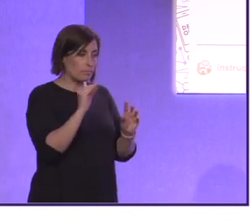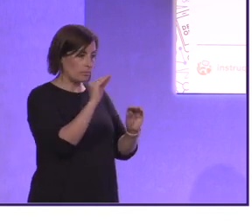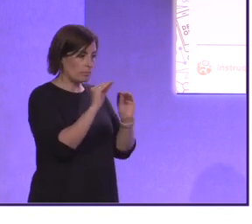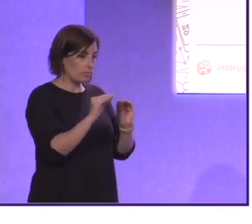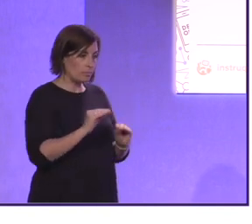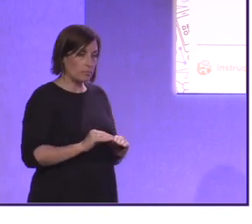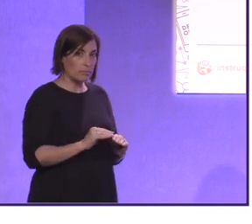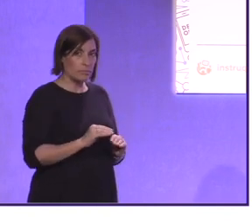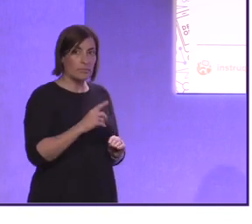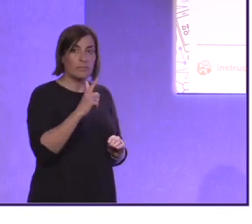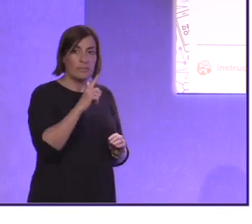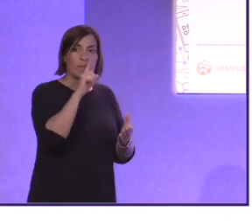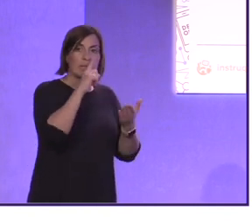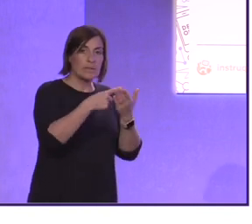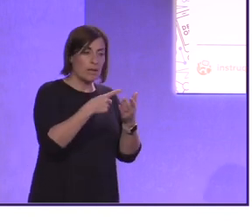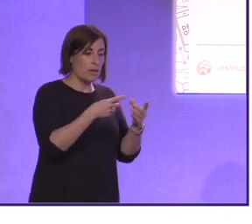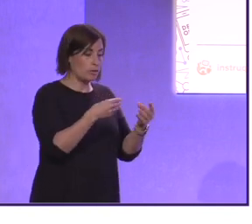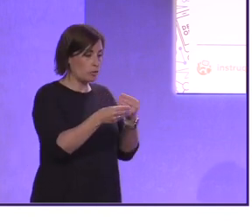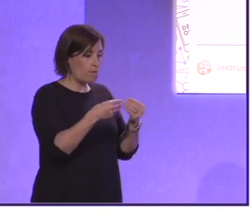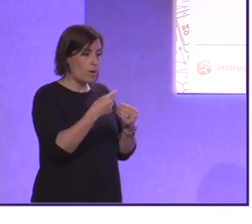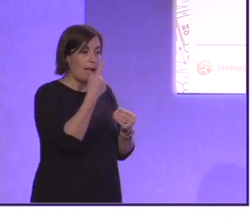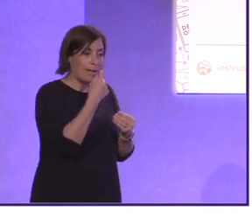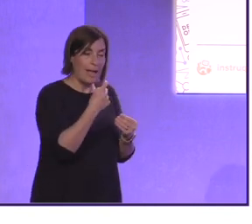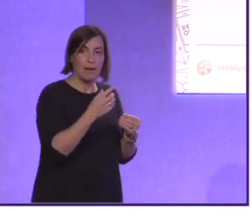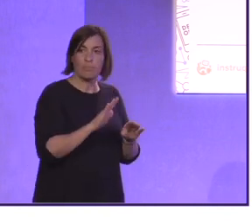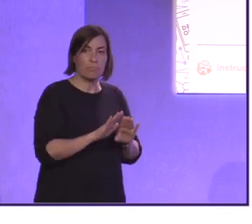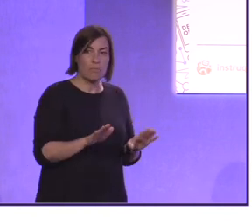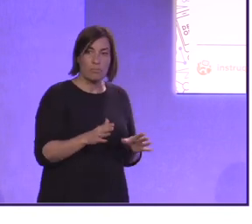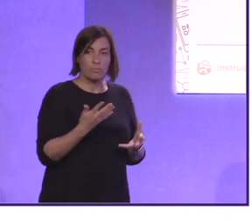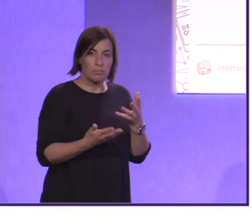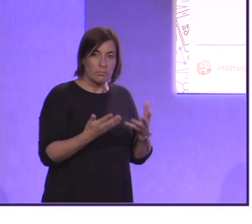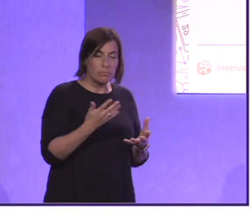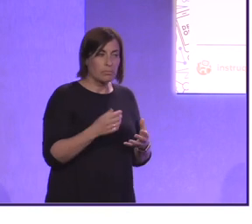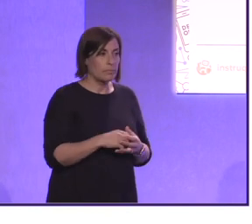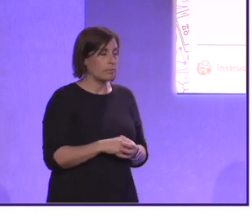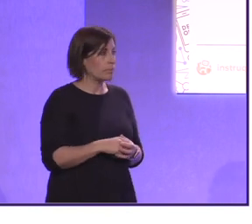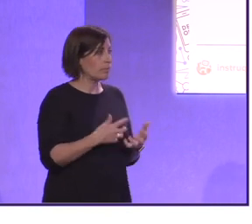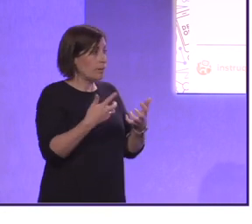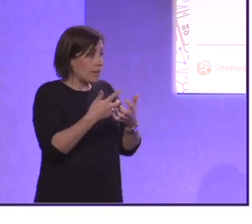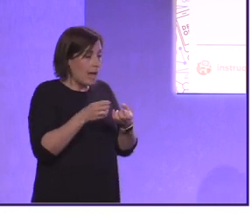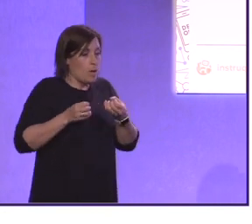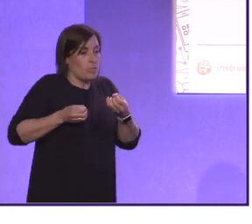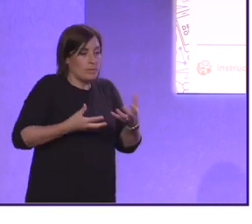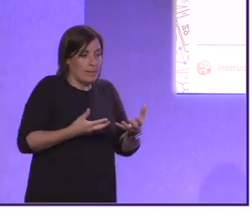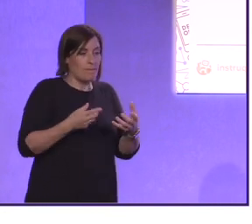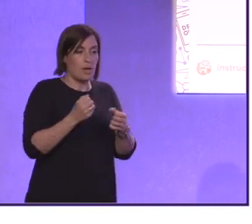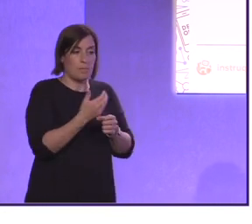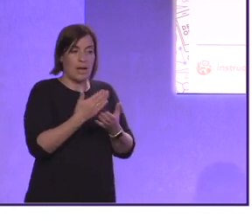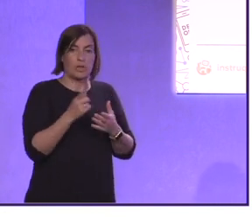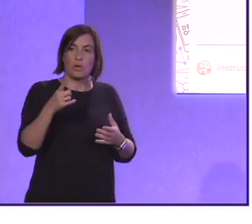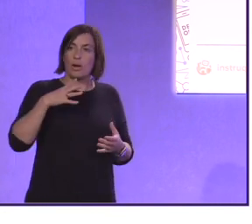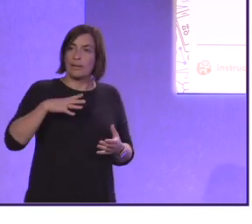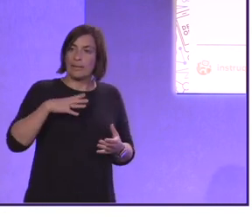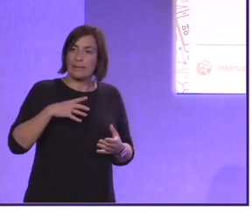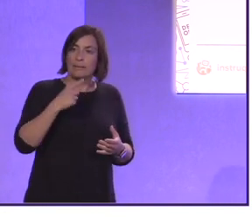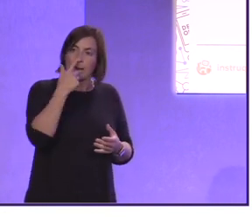and decide what are the capabilities, the system capabilities we want to deliver that satisfy those needs and